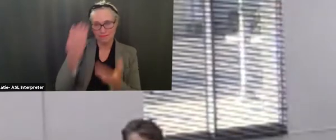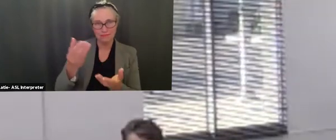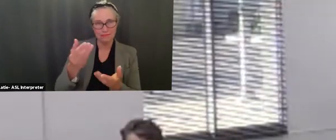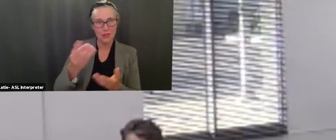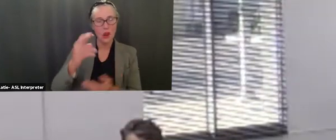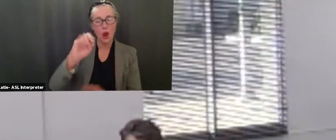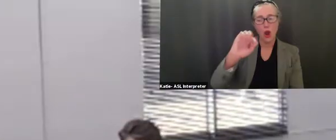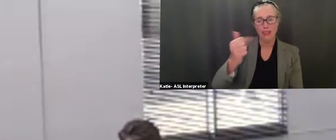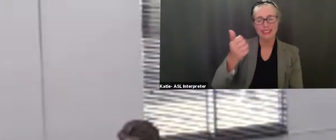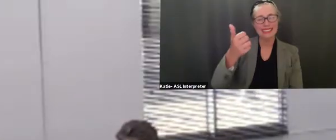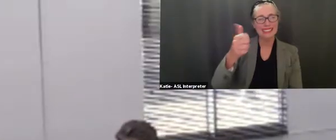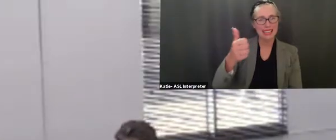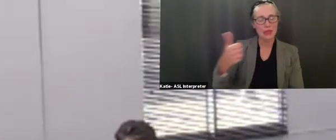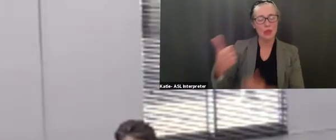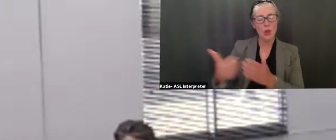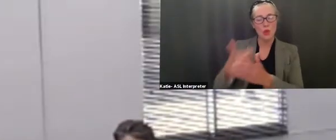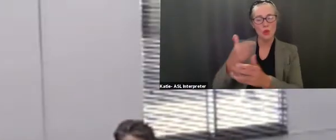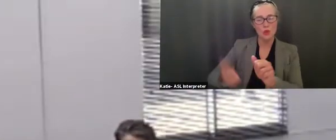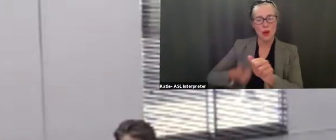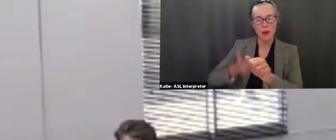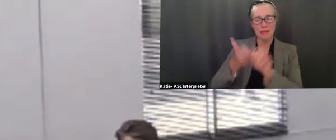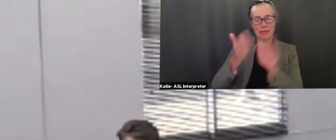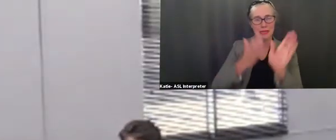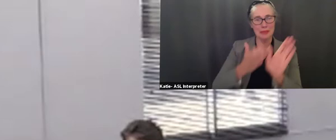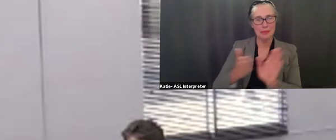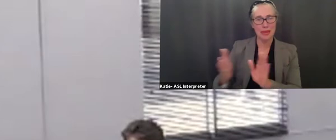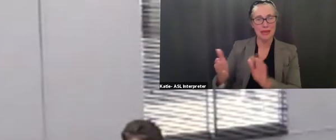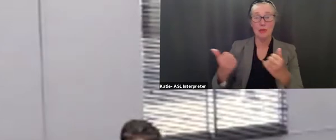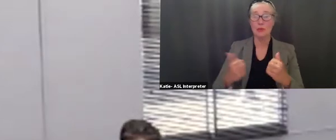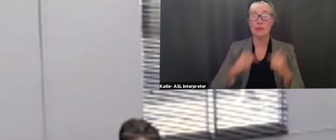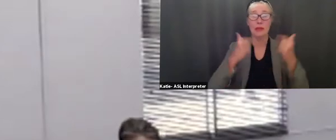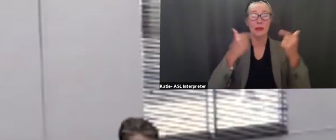board meeting so with that i'll turn it over to comments and questions